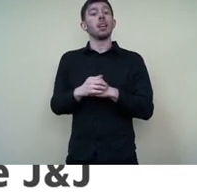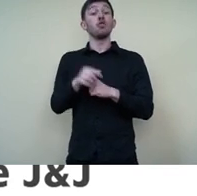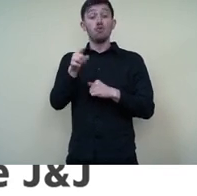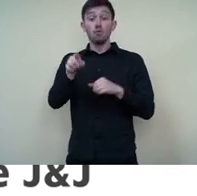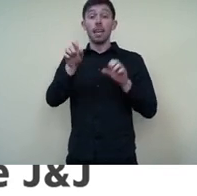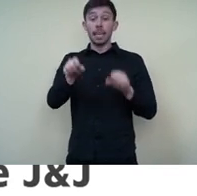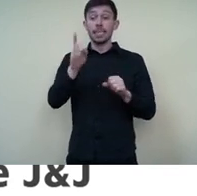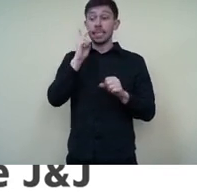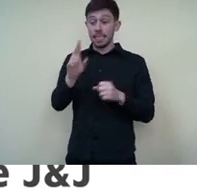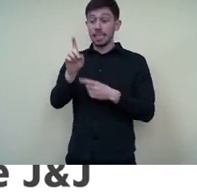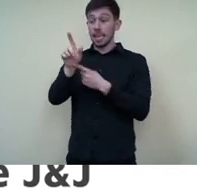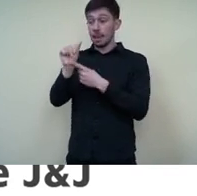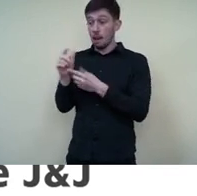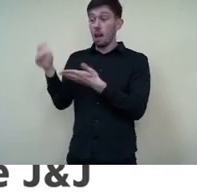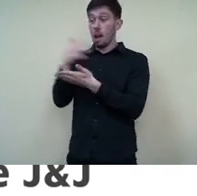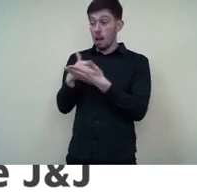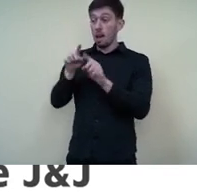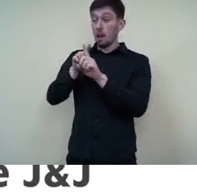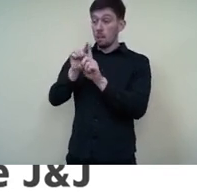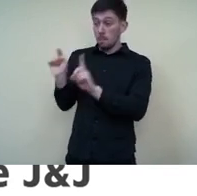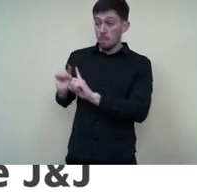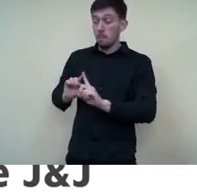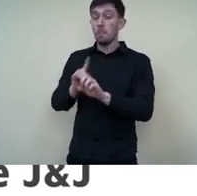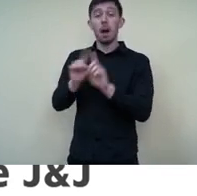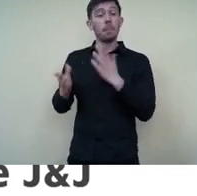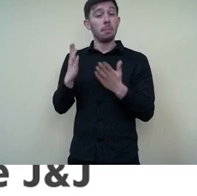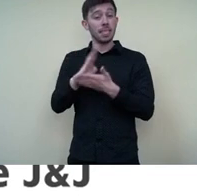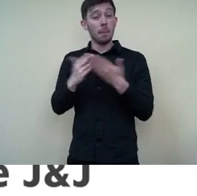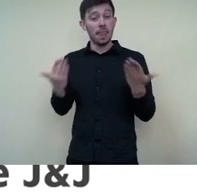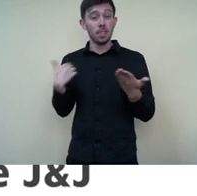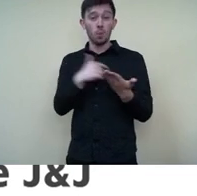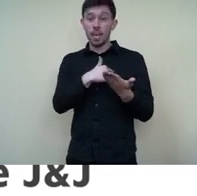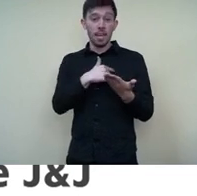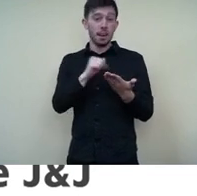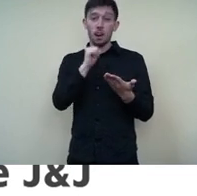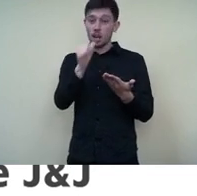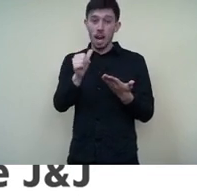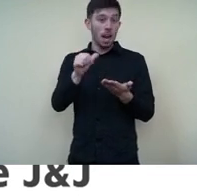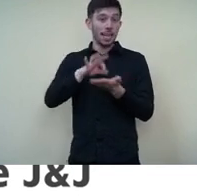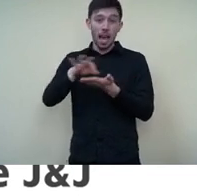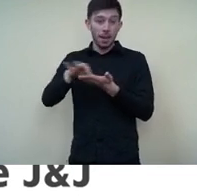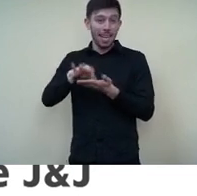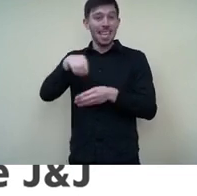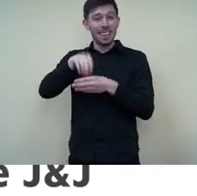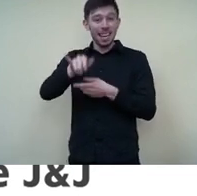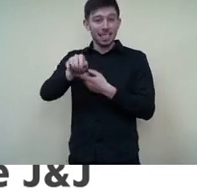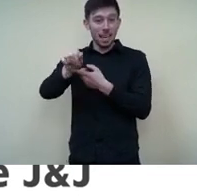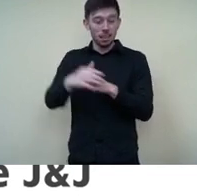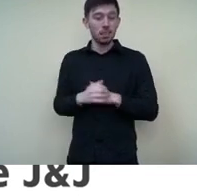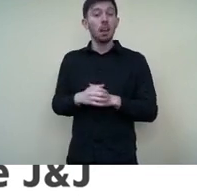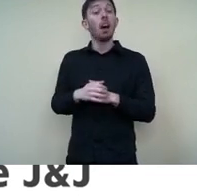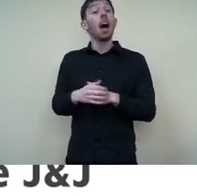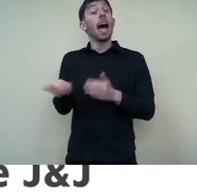in ways that you're not accounting for. I think another question that I would ask that I don't think anyone has the answer to currently is it's all